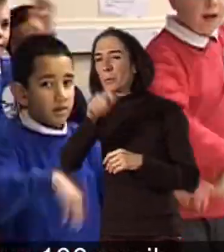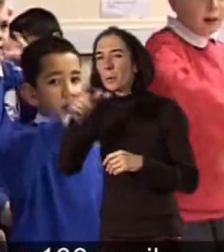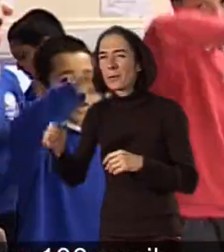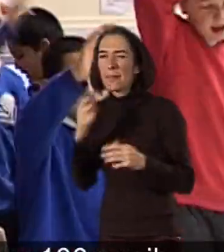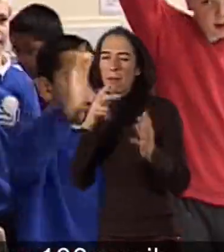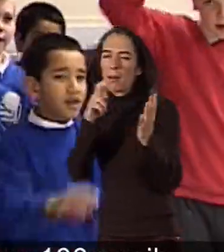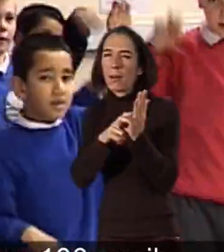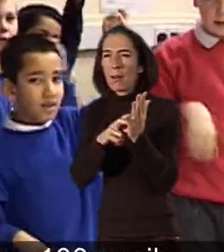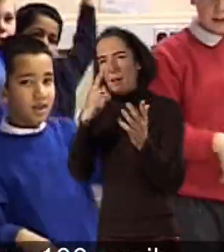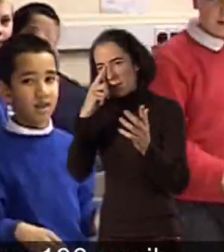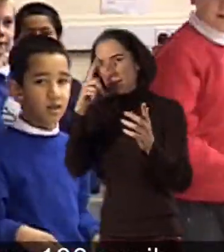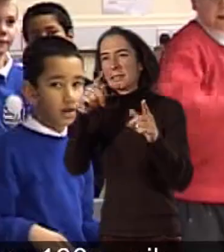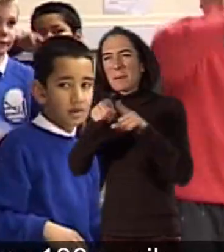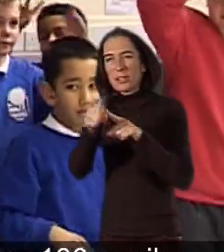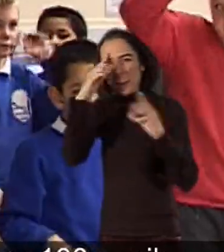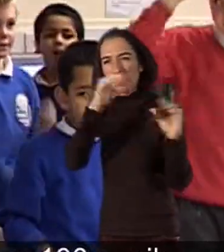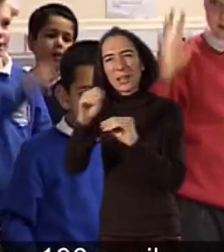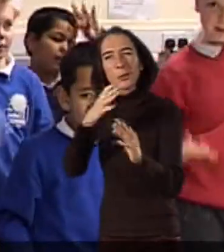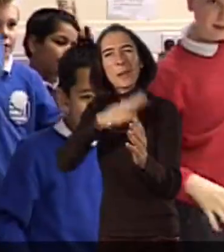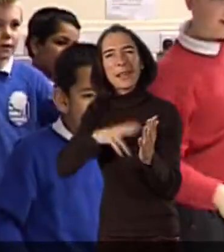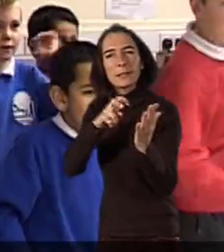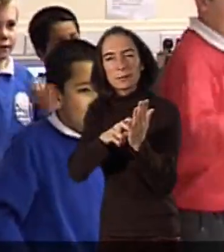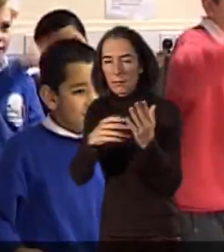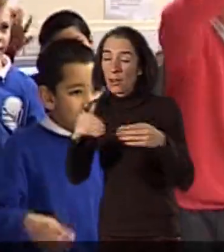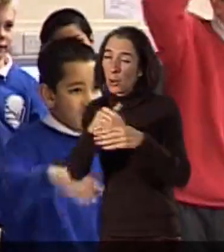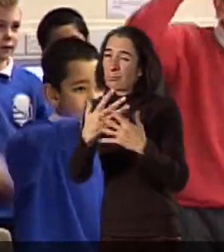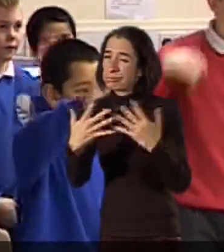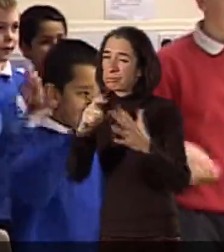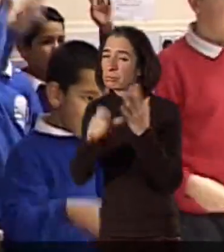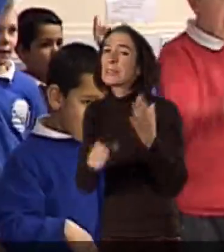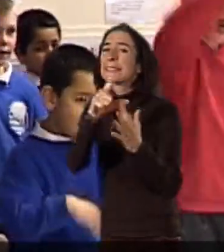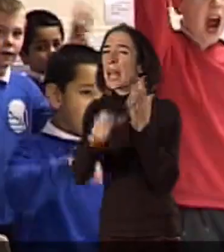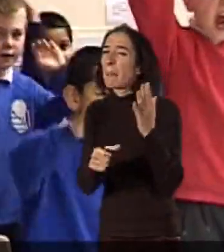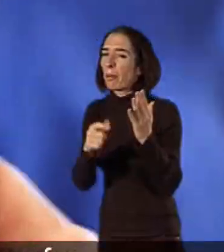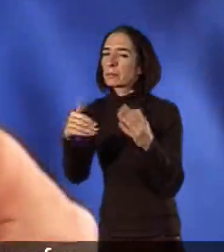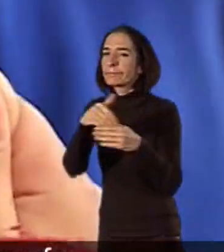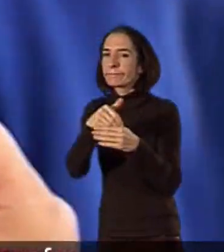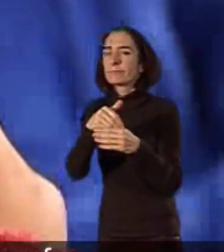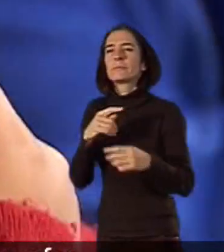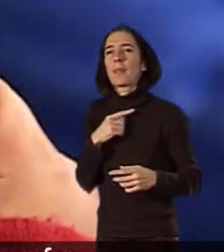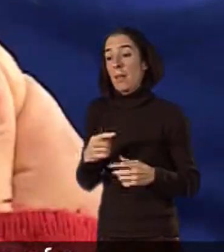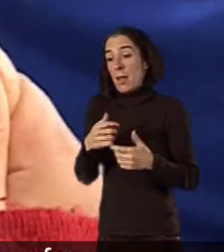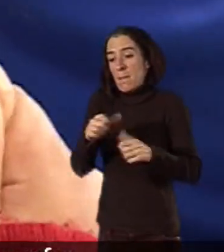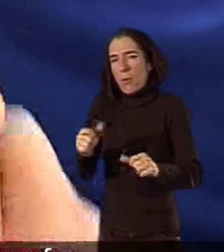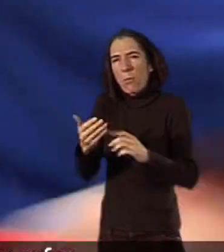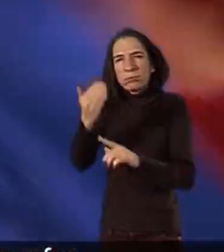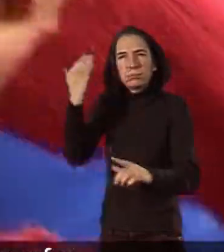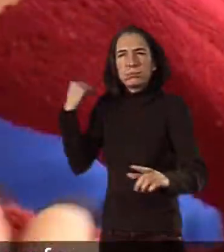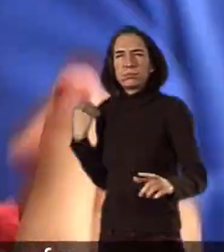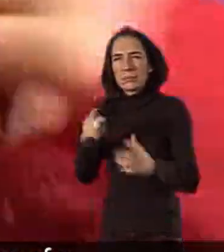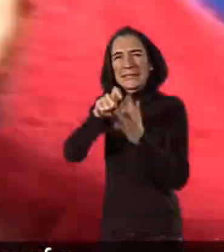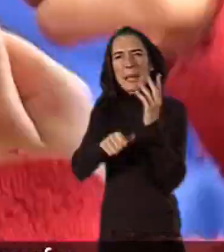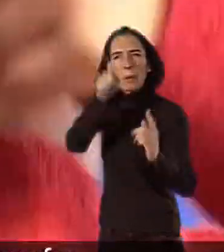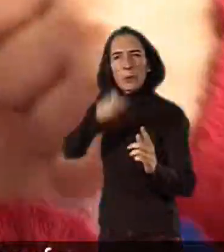on the school's special educational needs register, including many disabled pupils. Following the successful admission of a disabled pupil